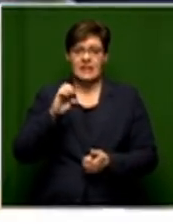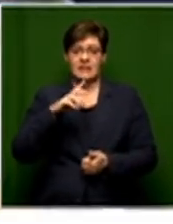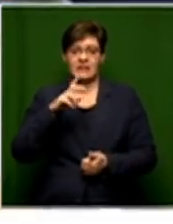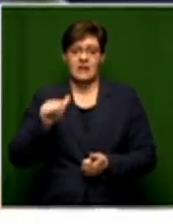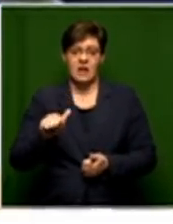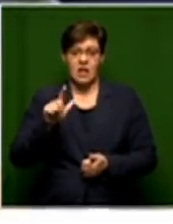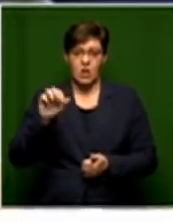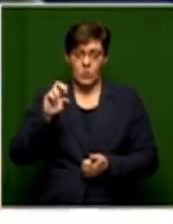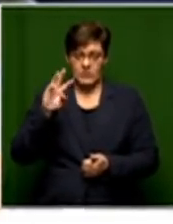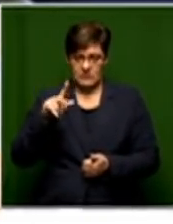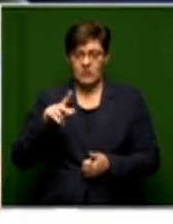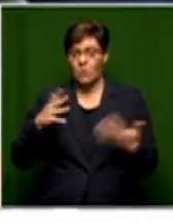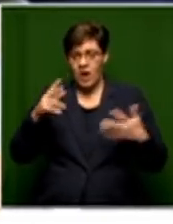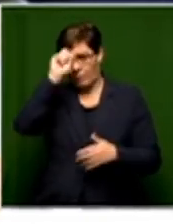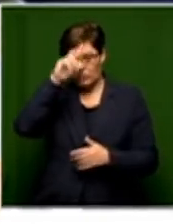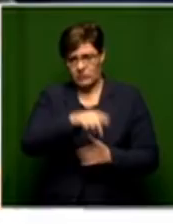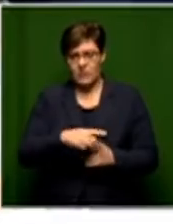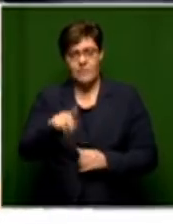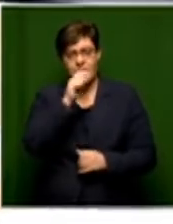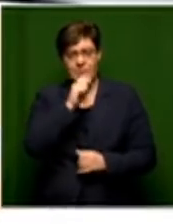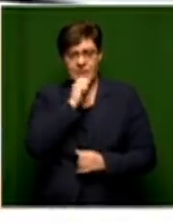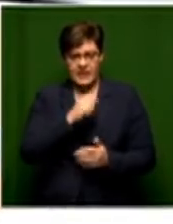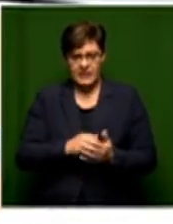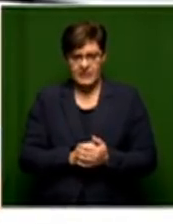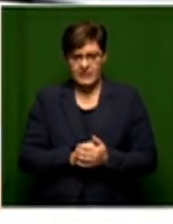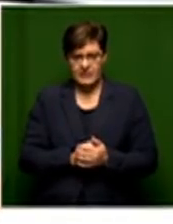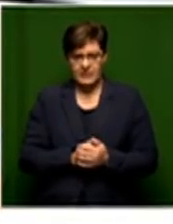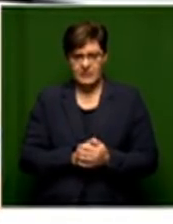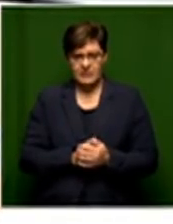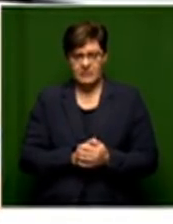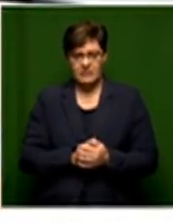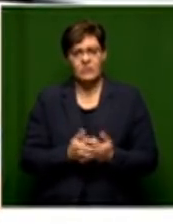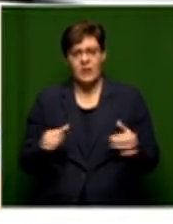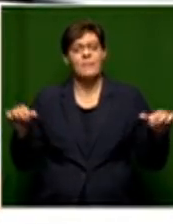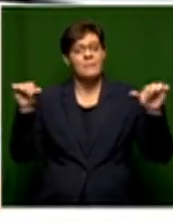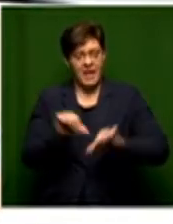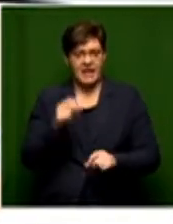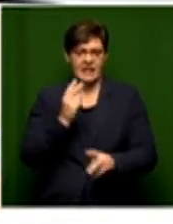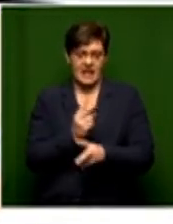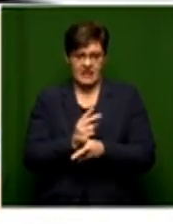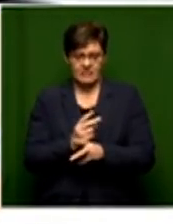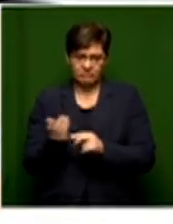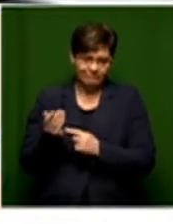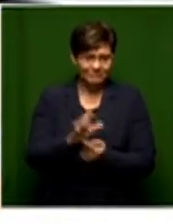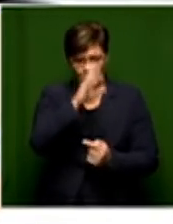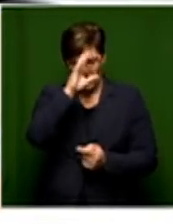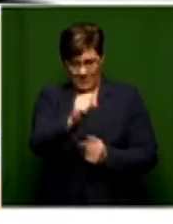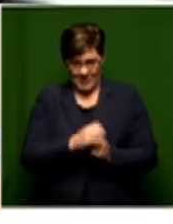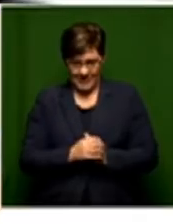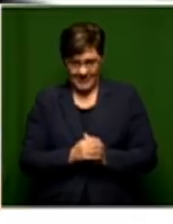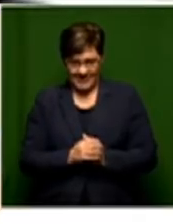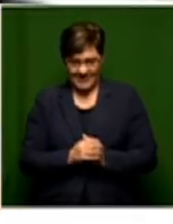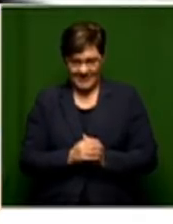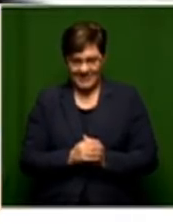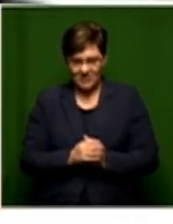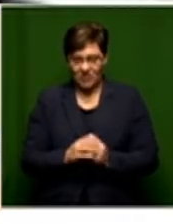the court in Boksburg. Chriselda, good morning. So here we are back again. Vividly remember, you know,